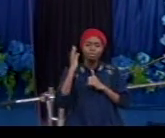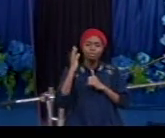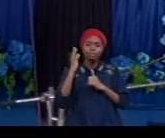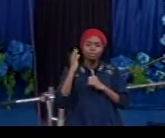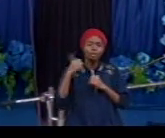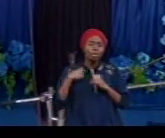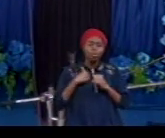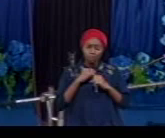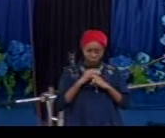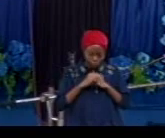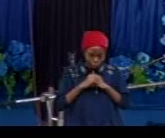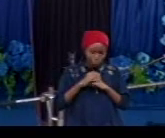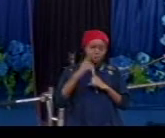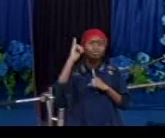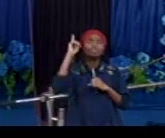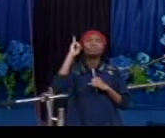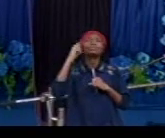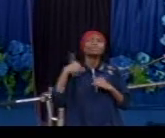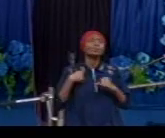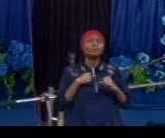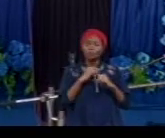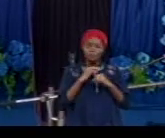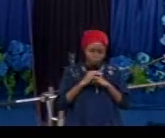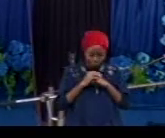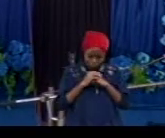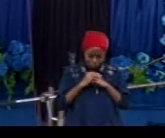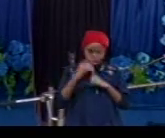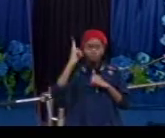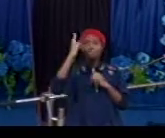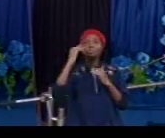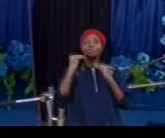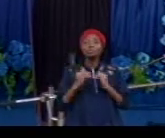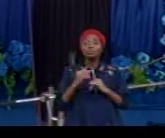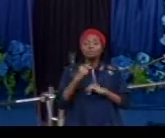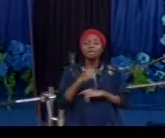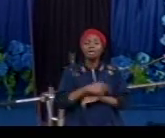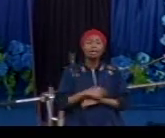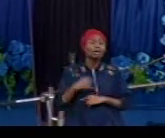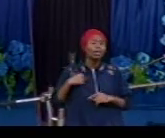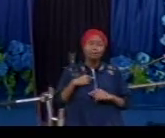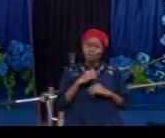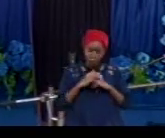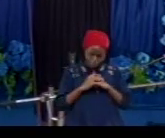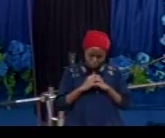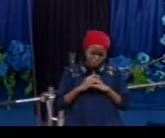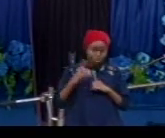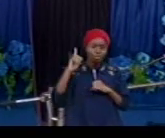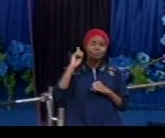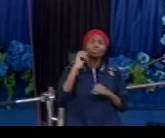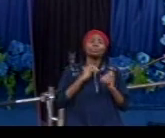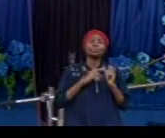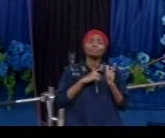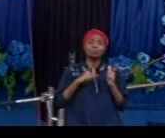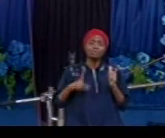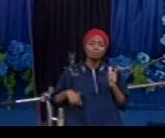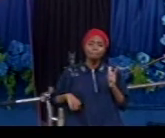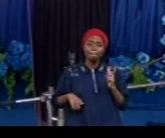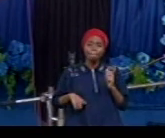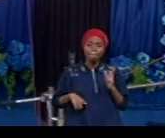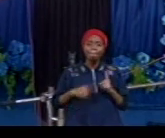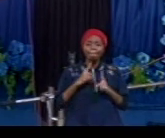We worship You. We worship You today. Worship Him. Worship Him. Just thank Him.